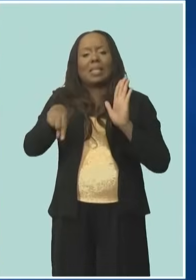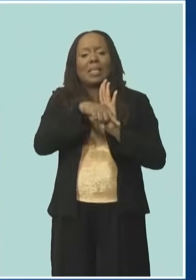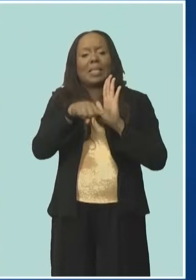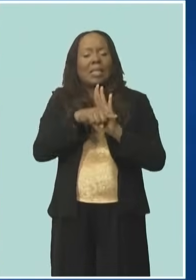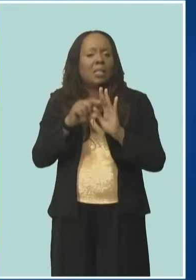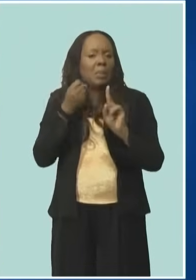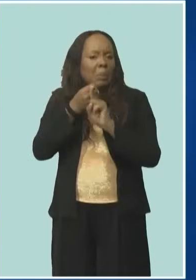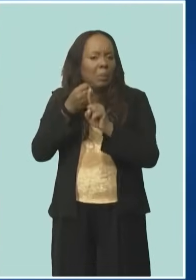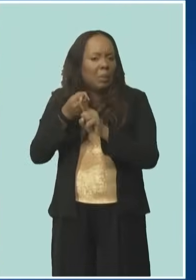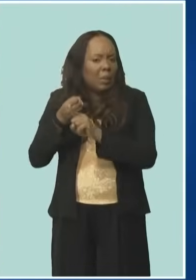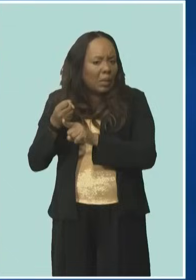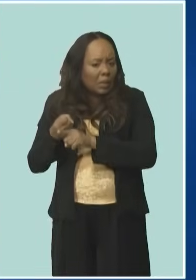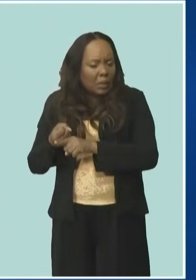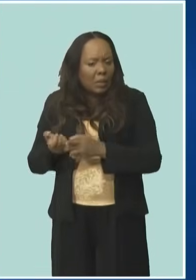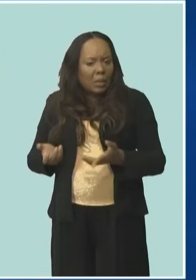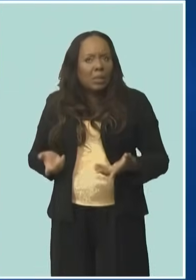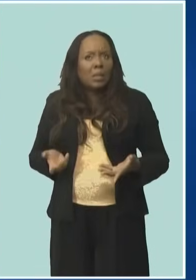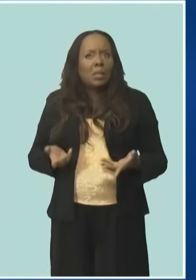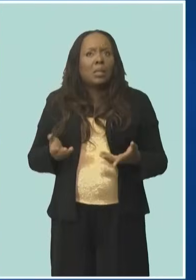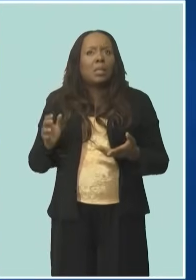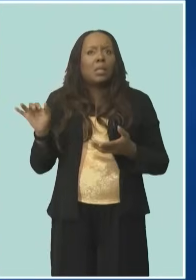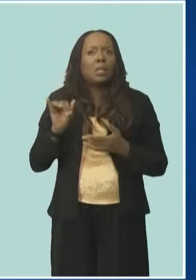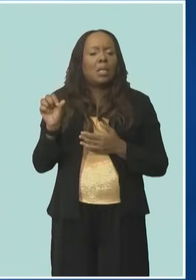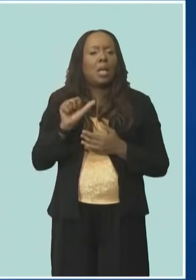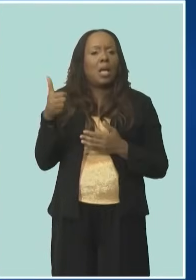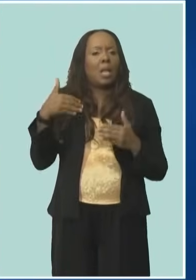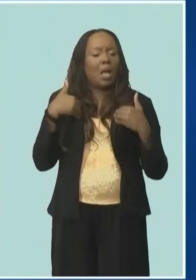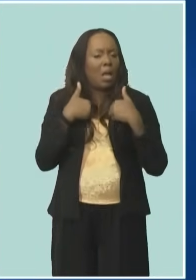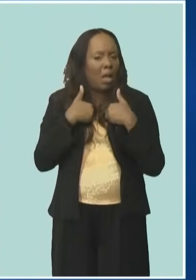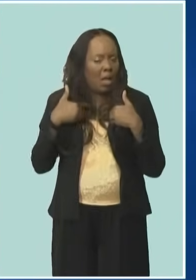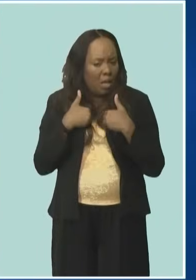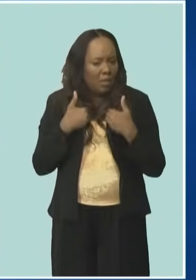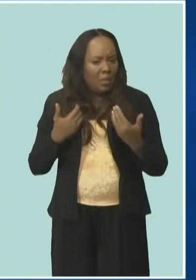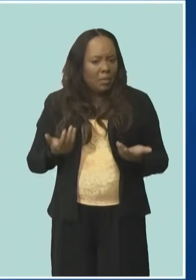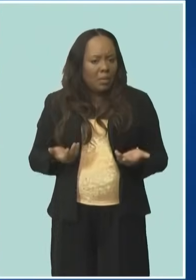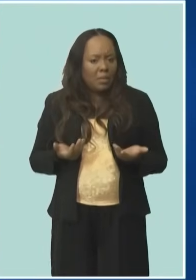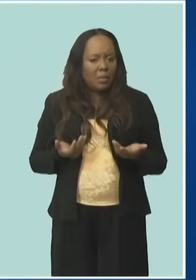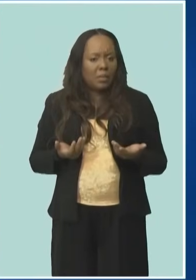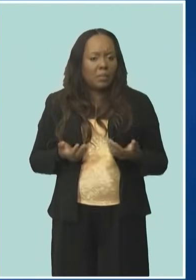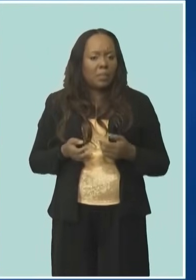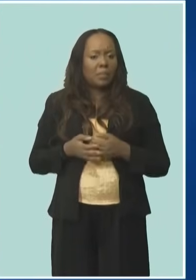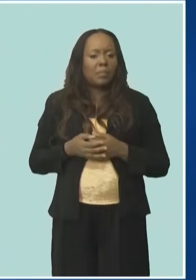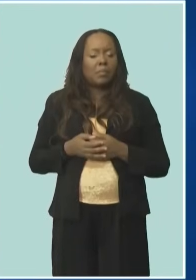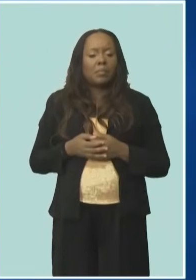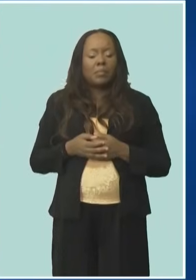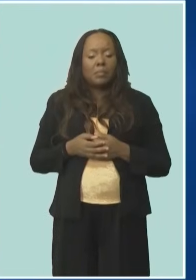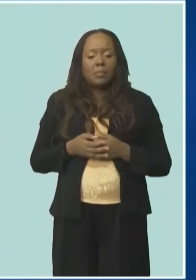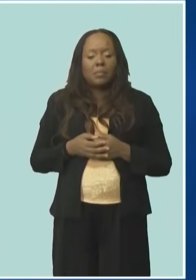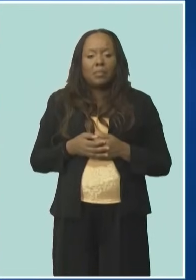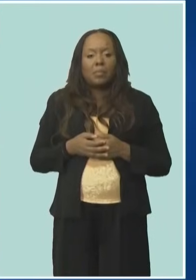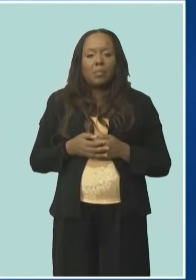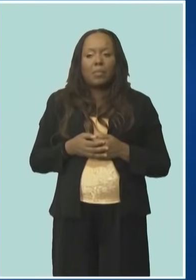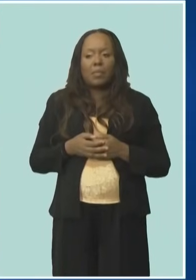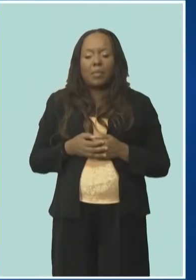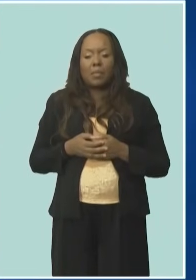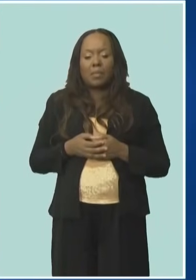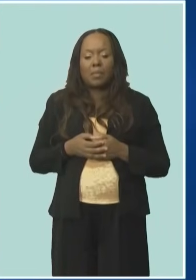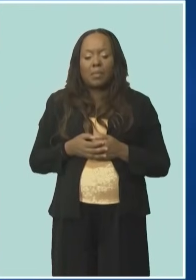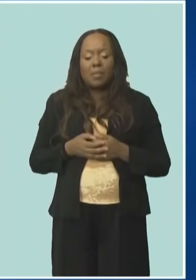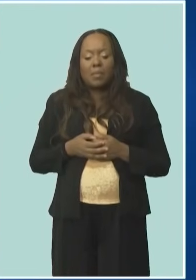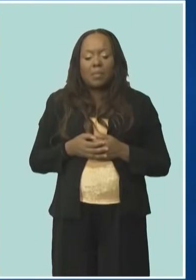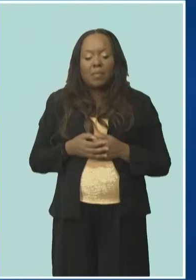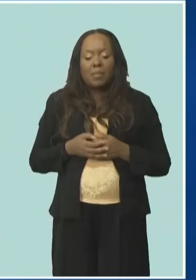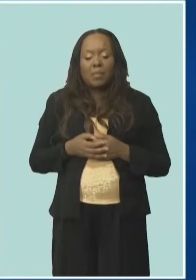that as animals that is close to our population of animals that is higher up, closer